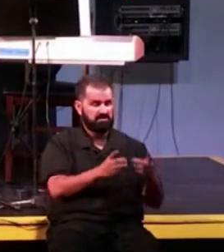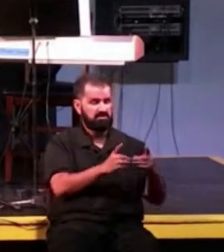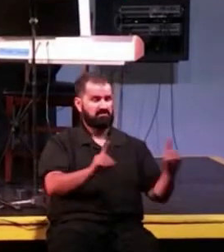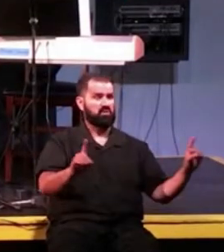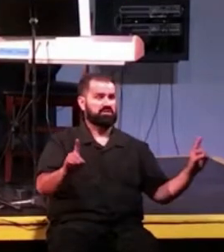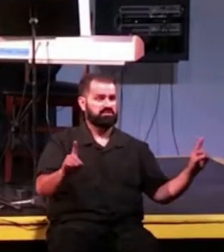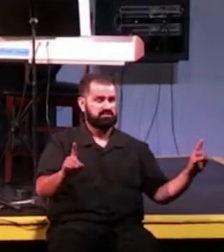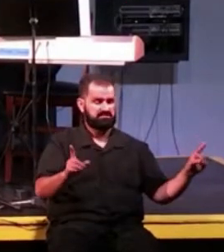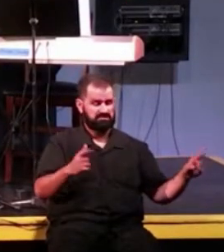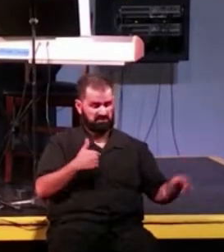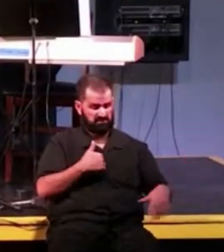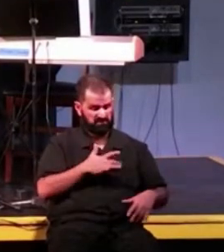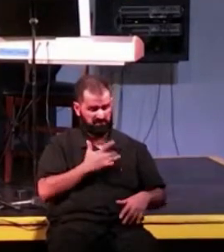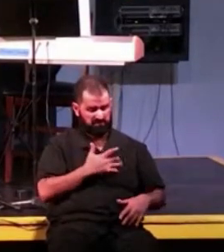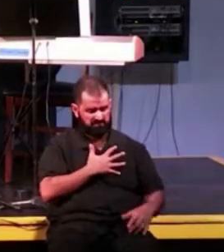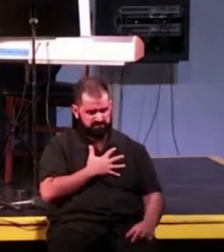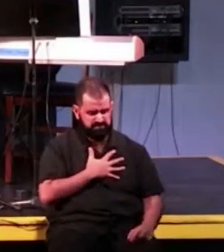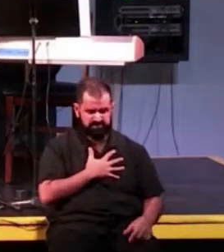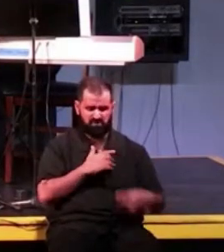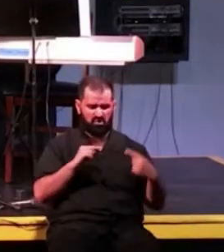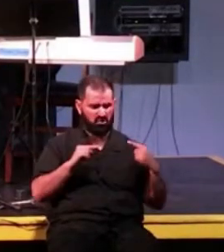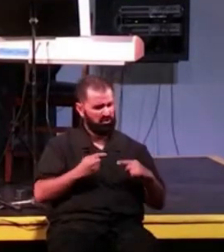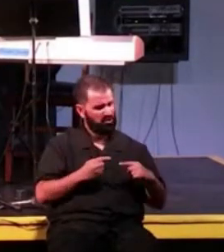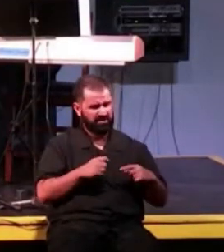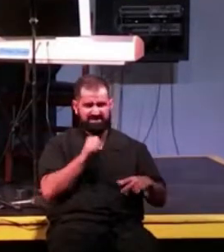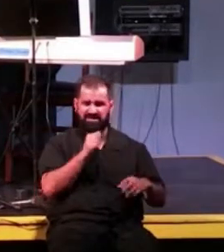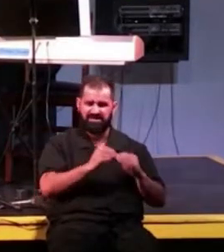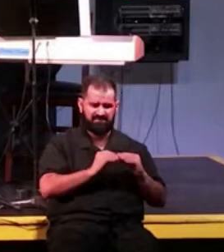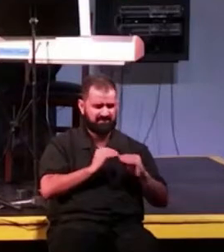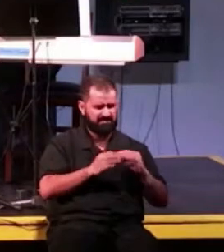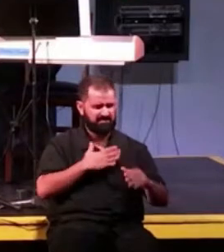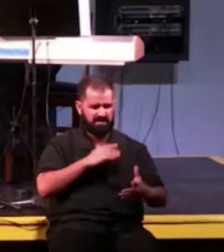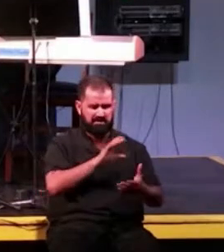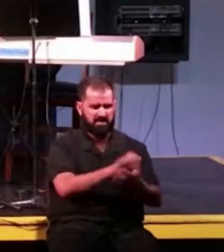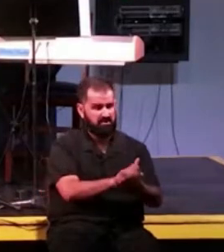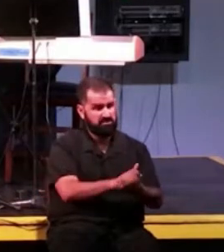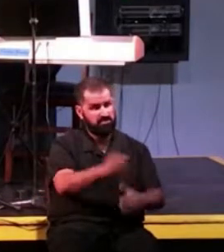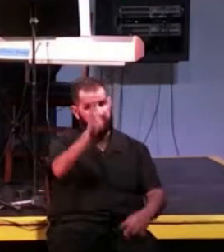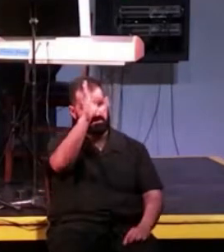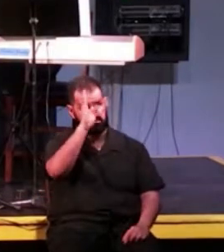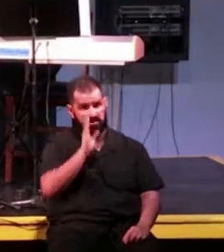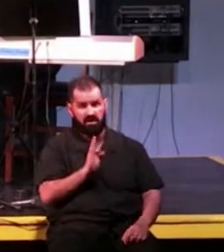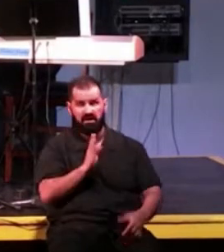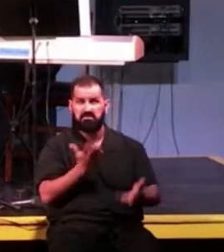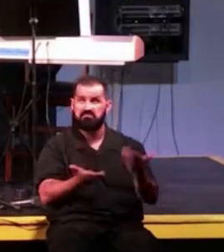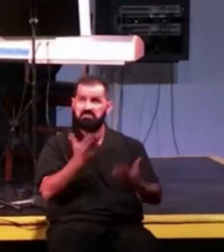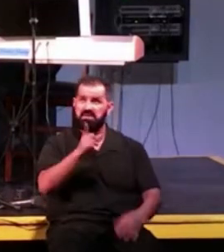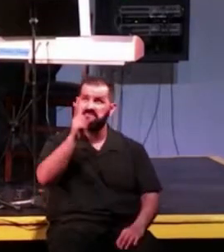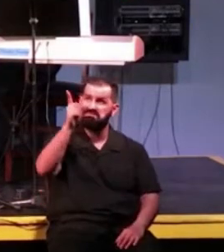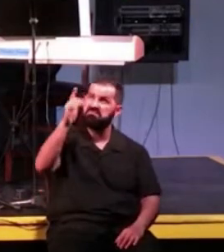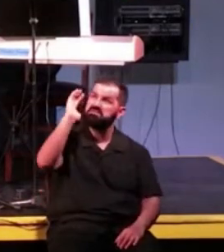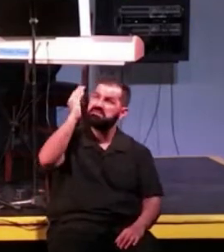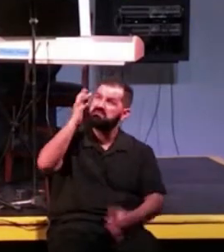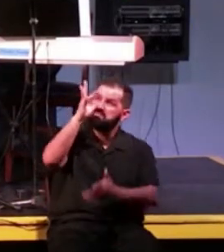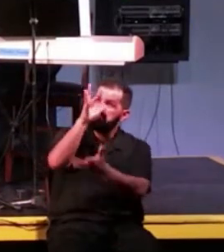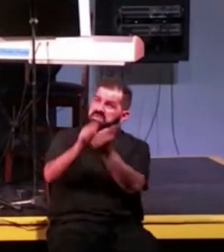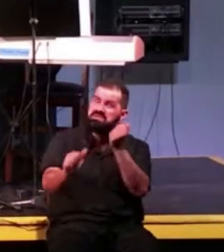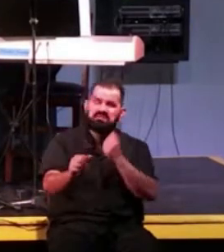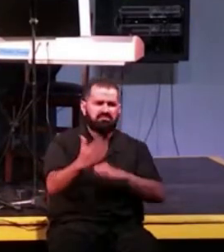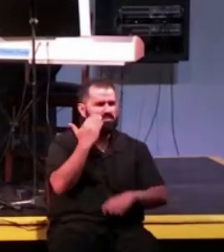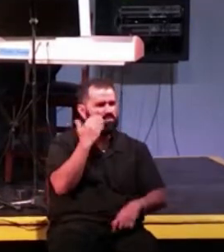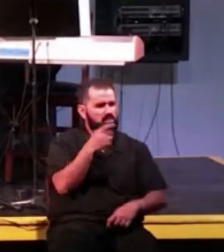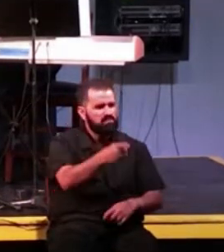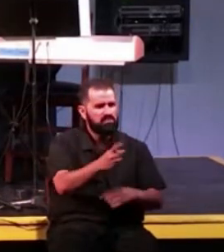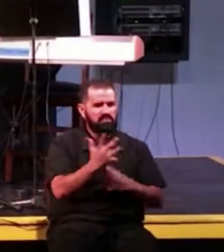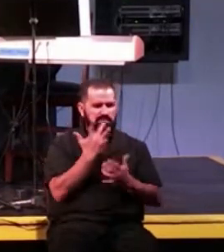marriage. God can seem pretty ruthless when he knows you're in a financial bind and you're tight with